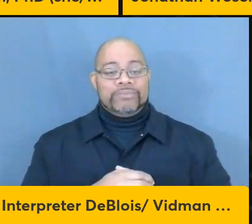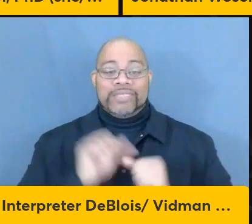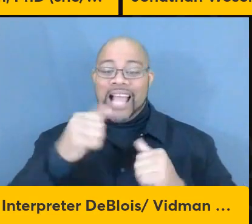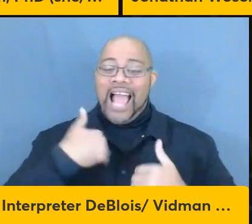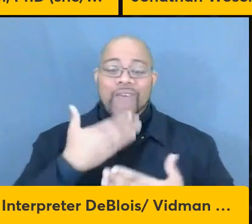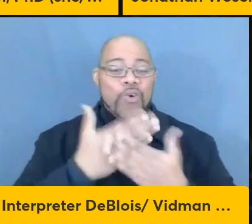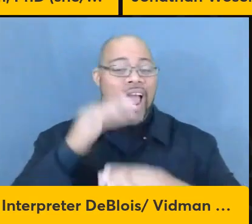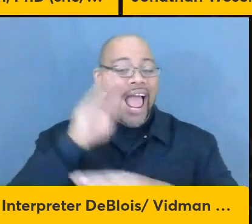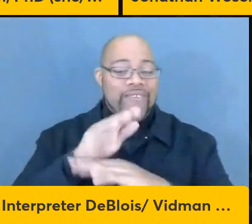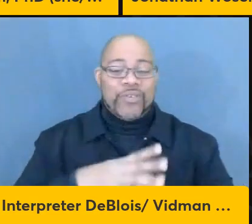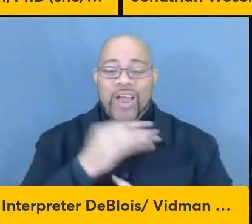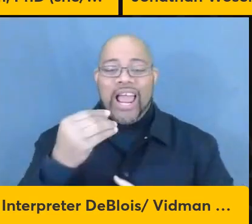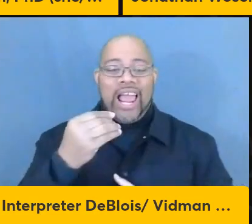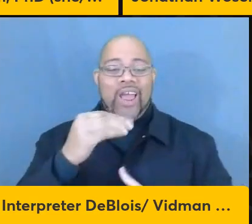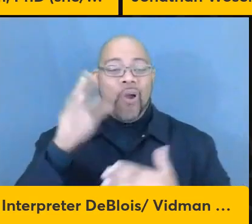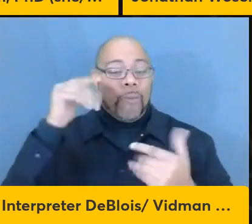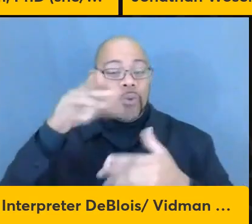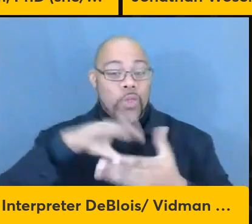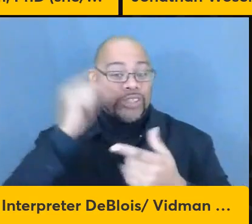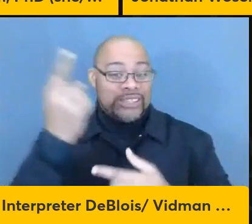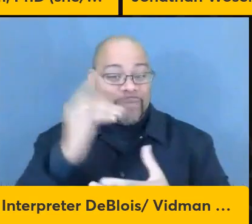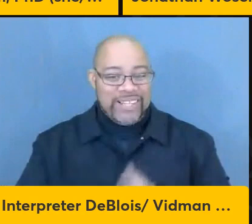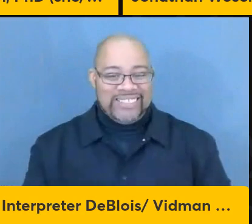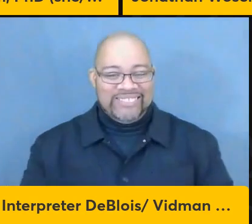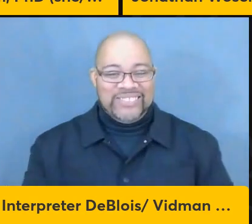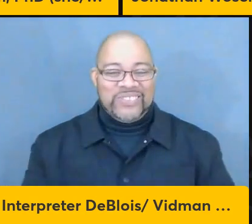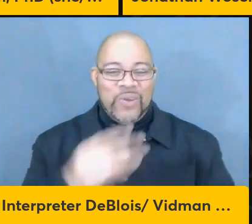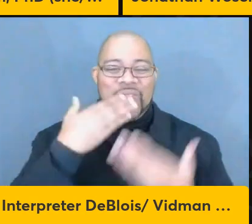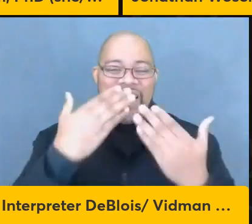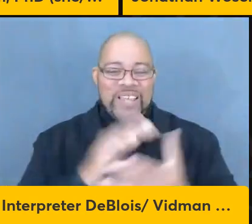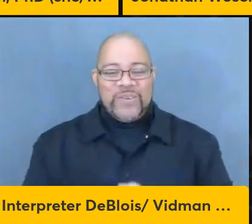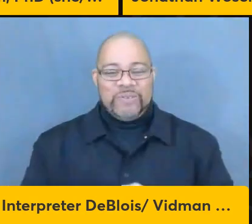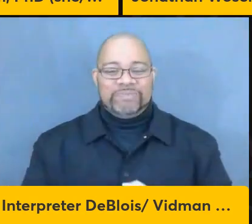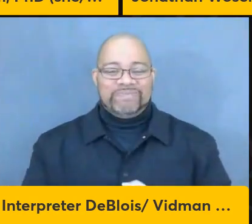Have a great afternoon, and we all hope you learned something. So